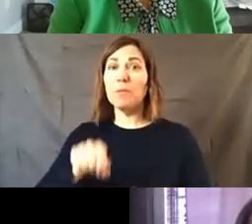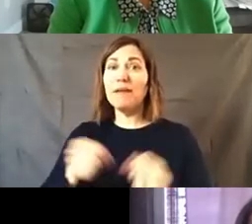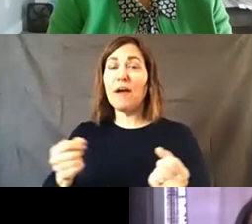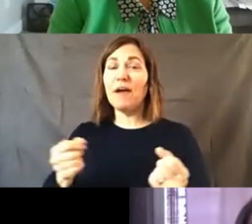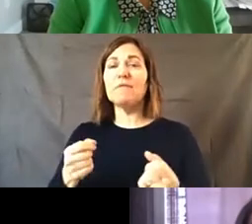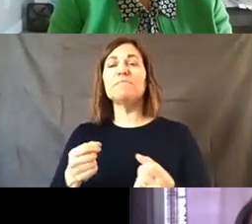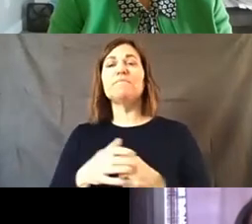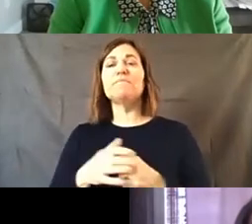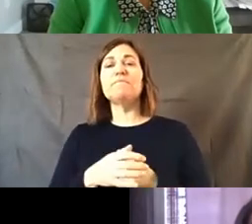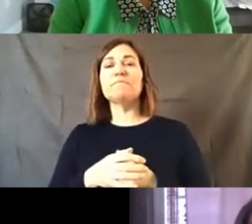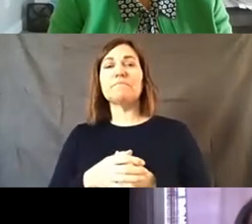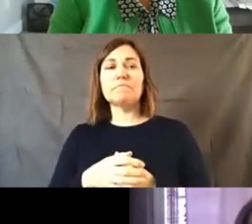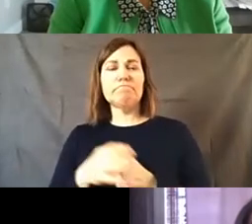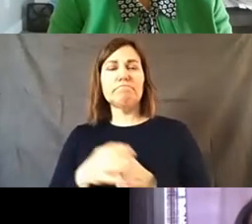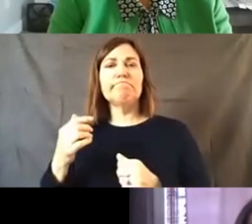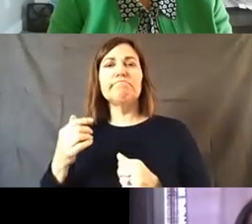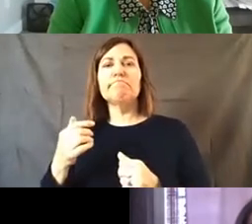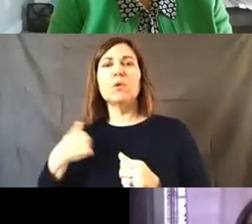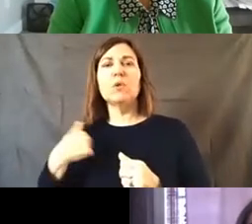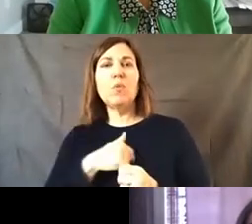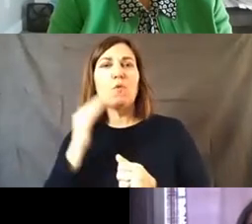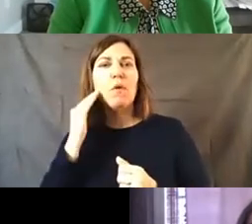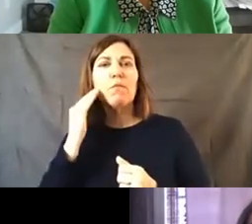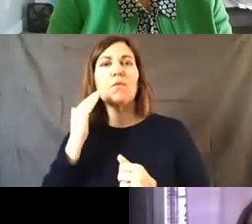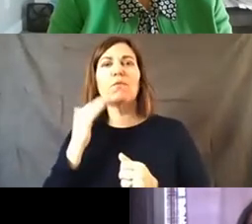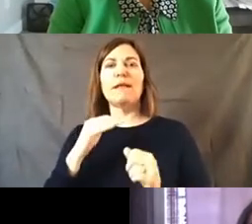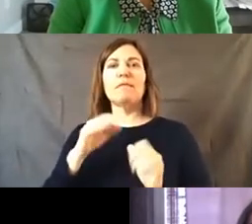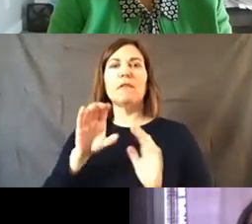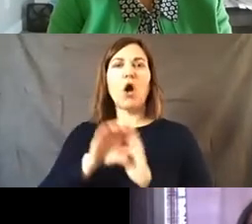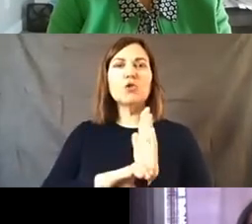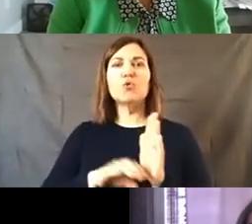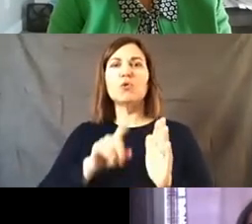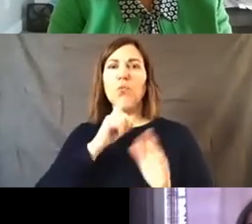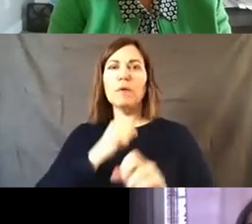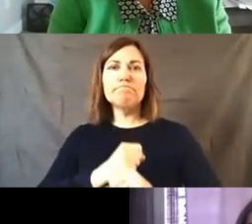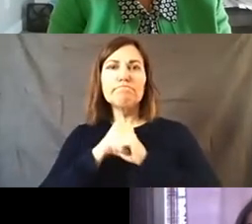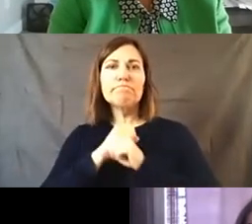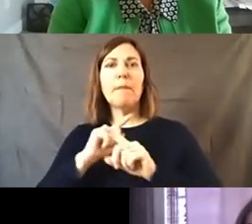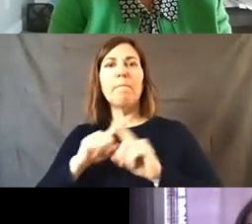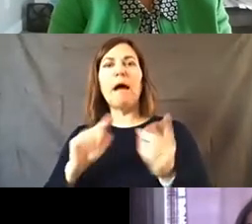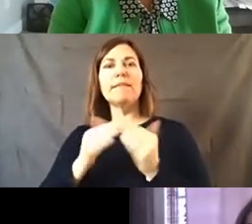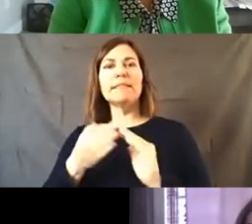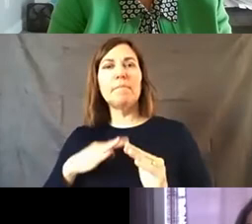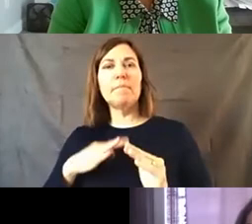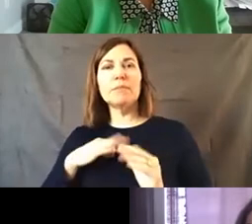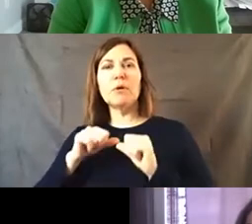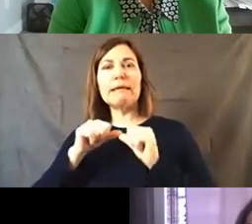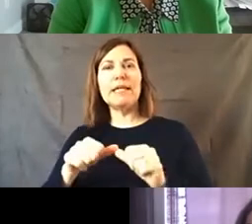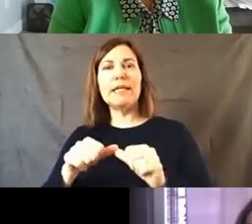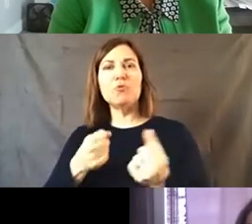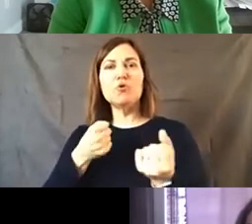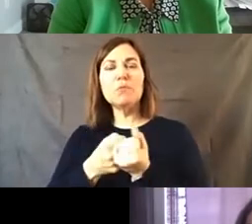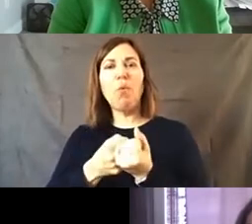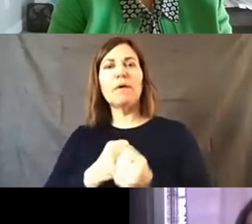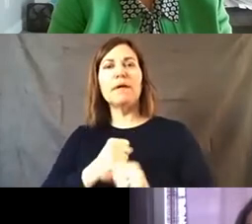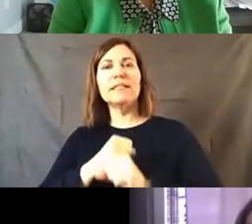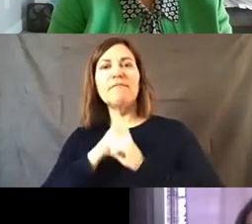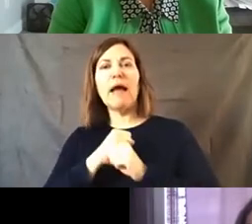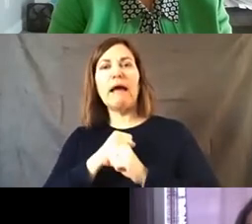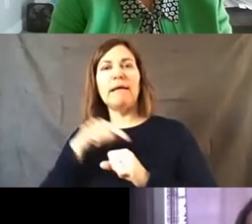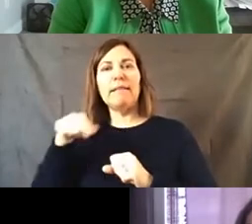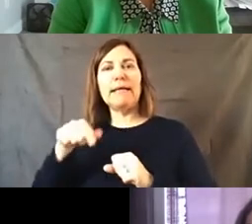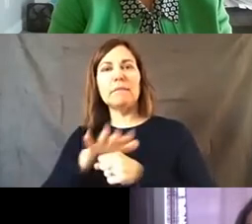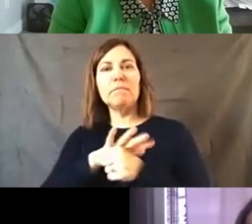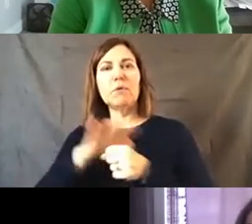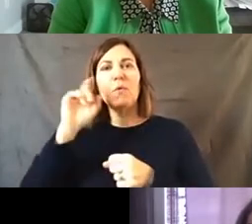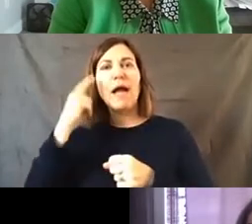both constitutionally and internationally protected, yet the City of Pittsburgh continues to support and defend these municipal citizens in their actions